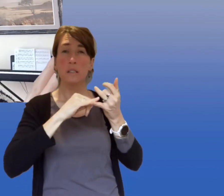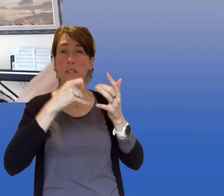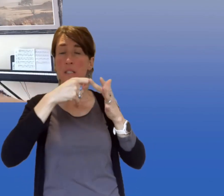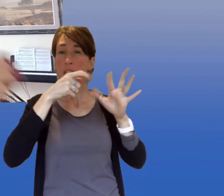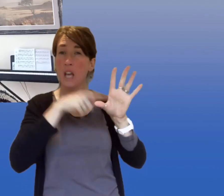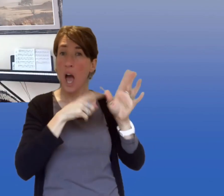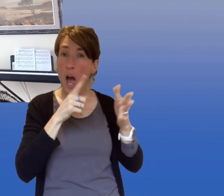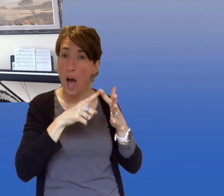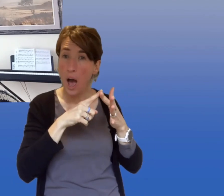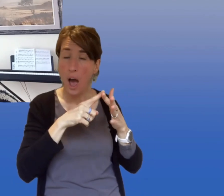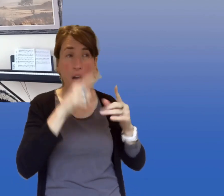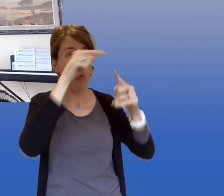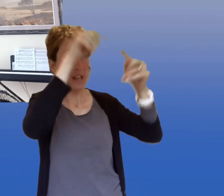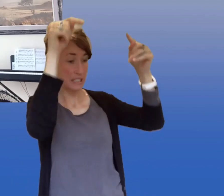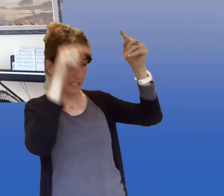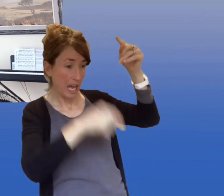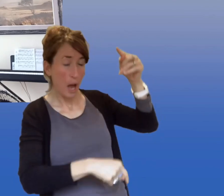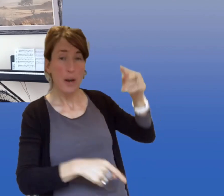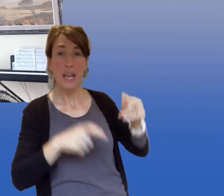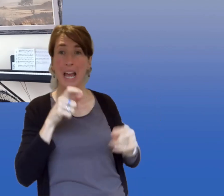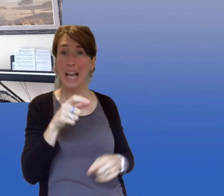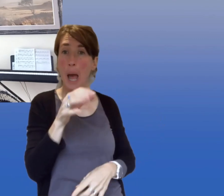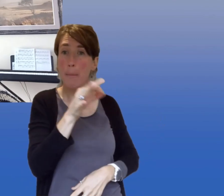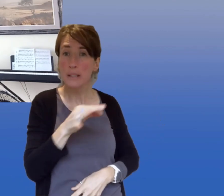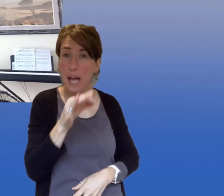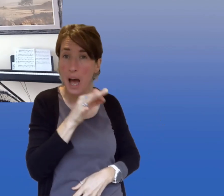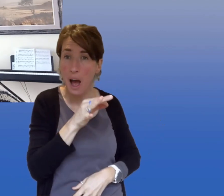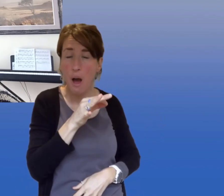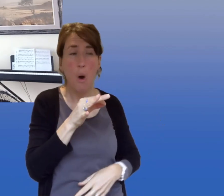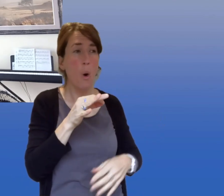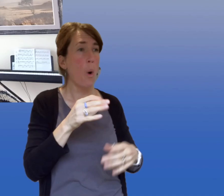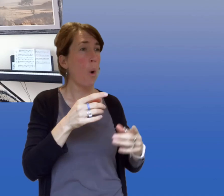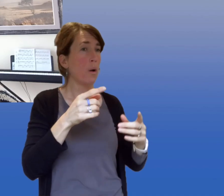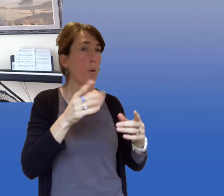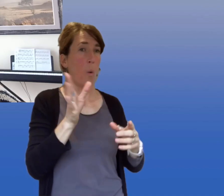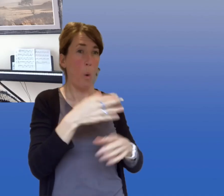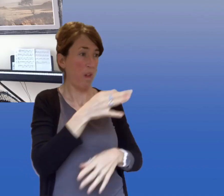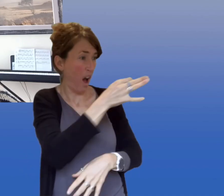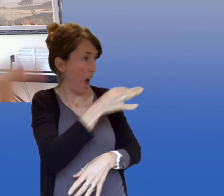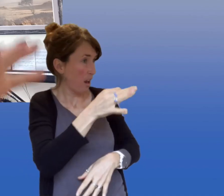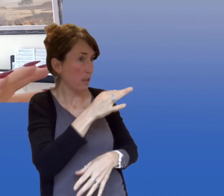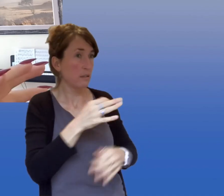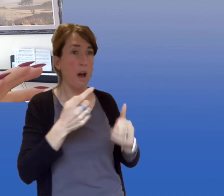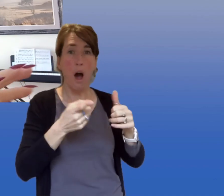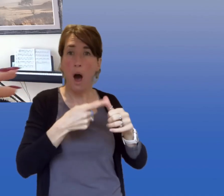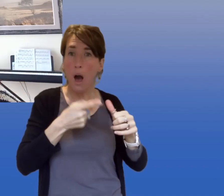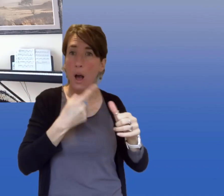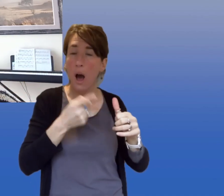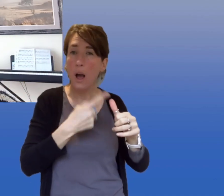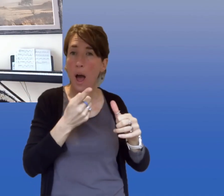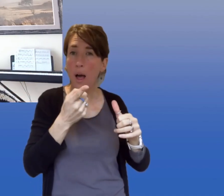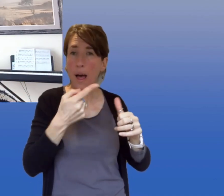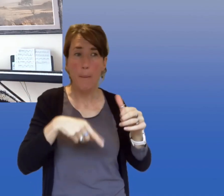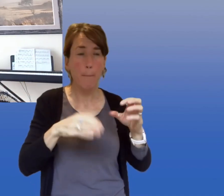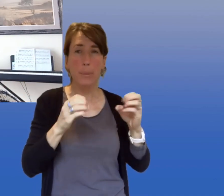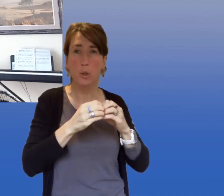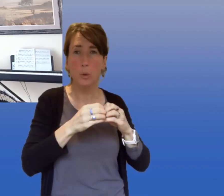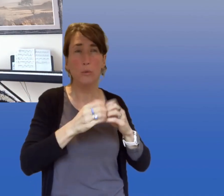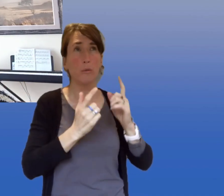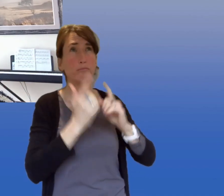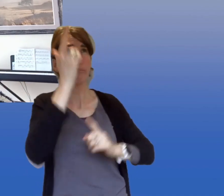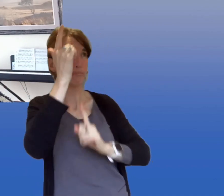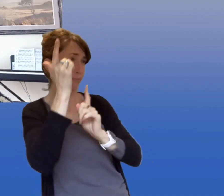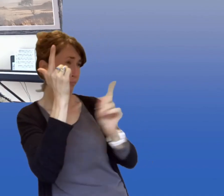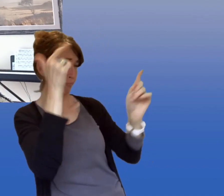the west, all the way down to Campbelltown, the Kintyre Peninsula, and all the islands in Argyll and Bute. So massive,